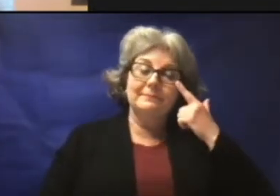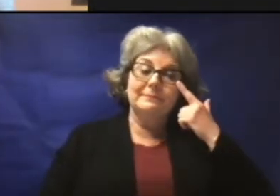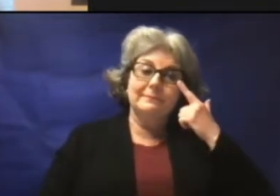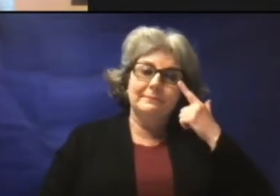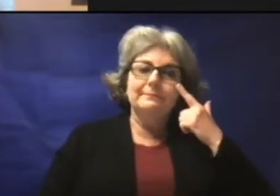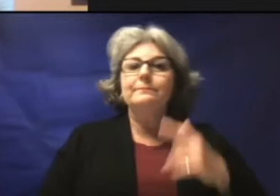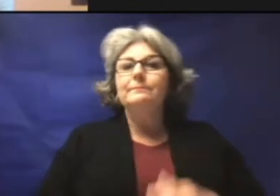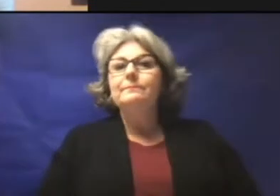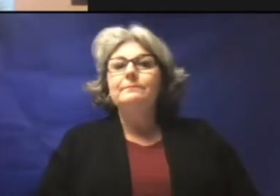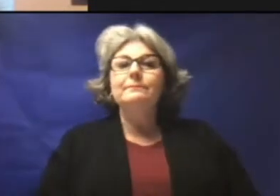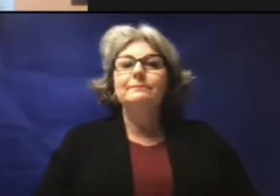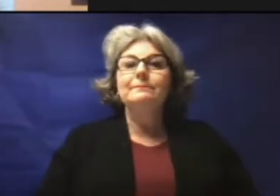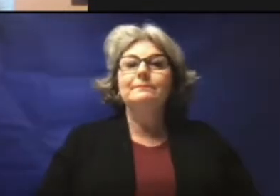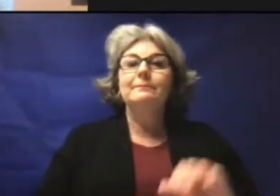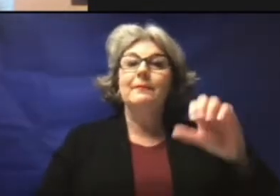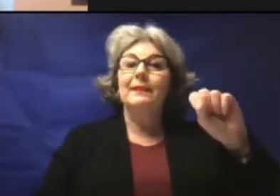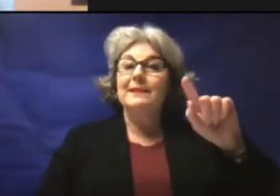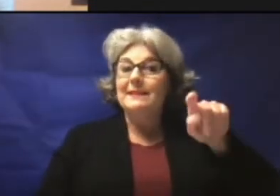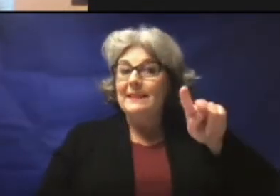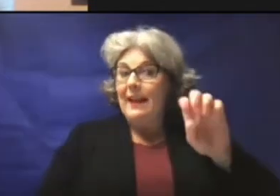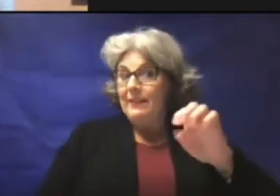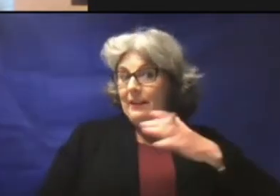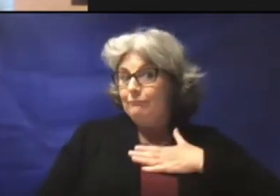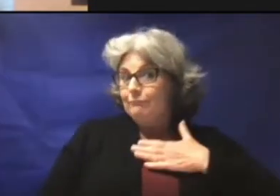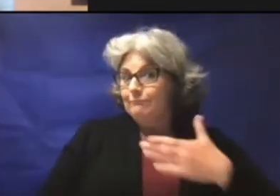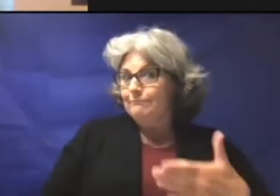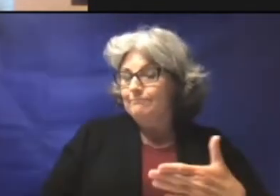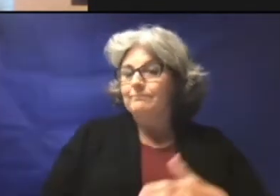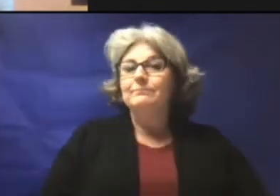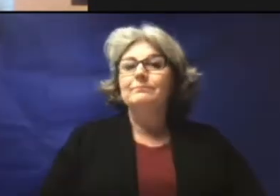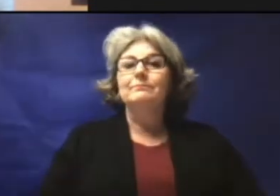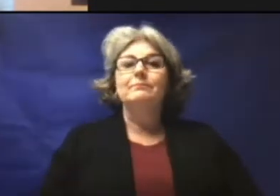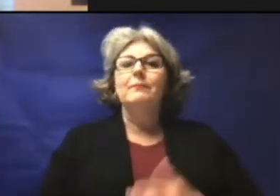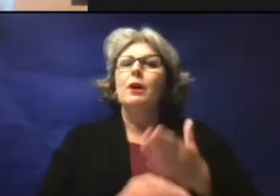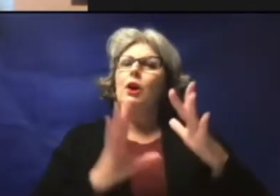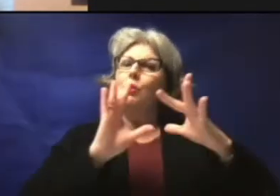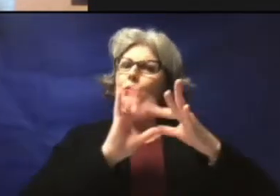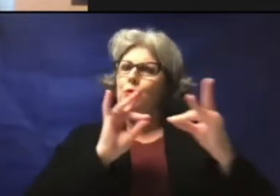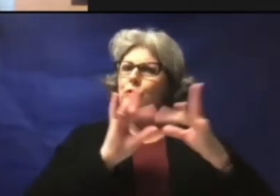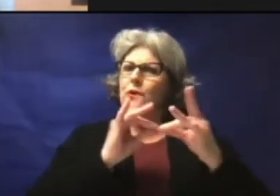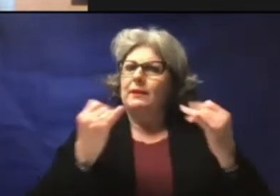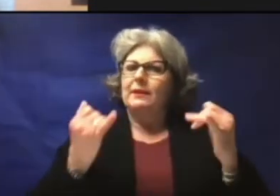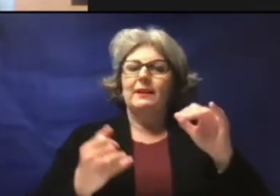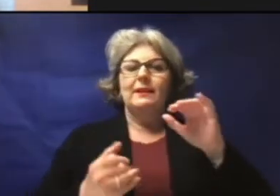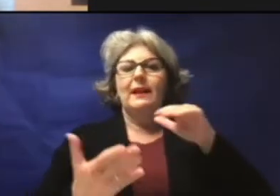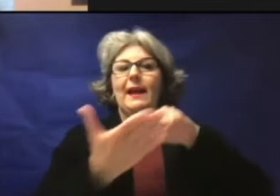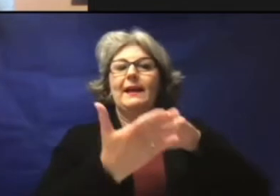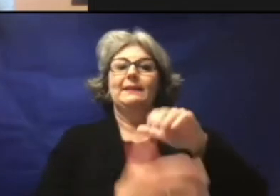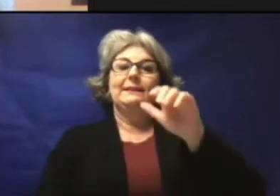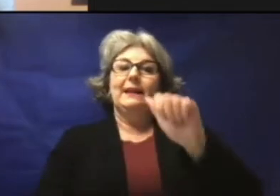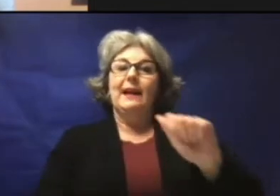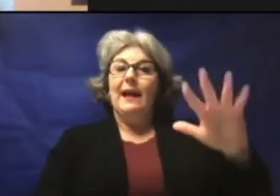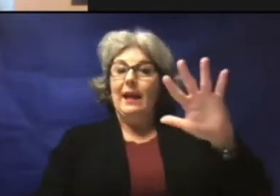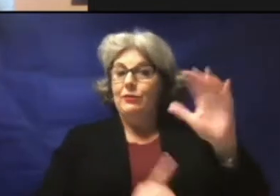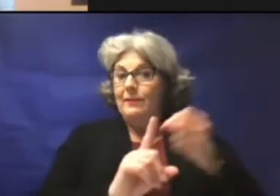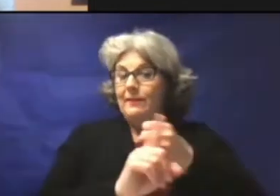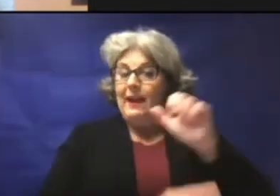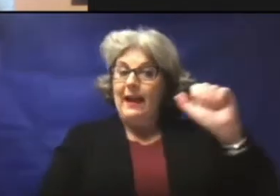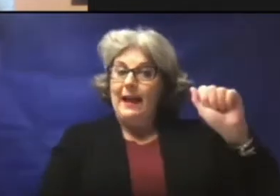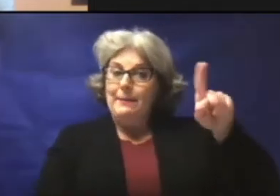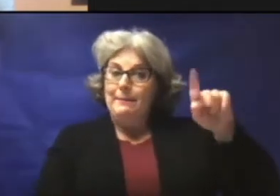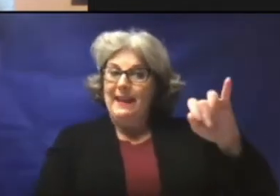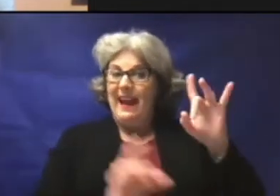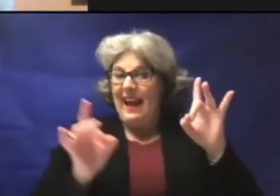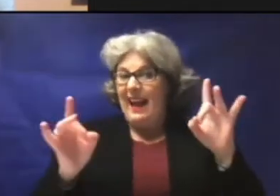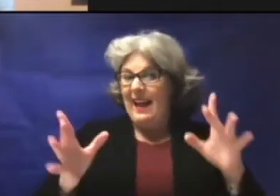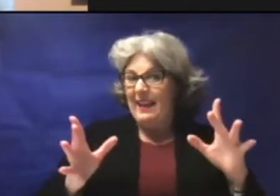I can go, Melissa, if that's okay. Great. So we're talking about anti-Asian violence, AAPI hate, and